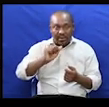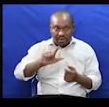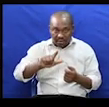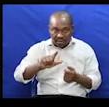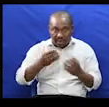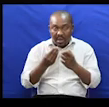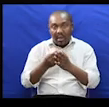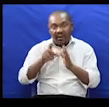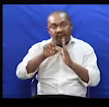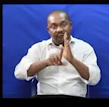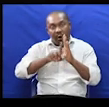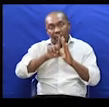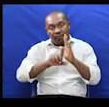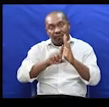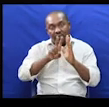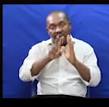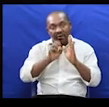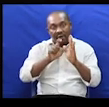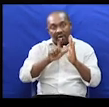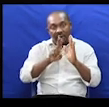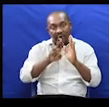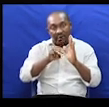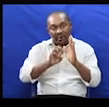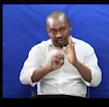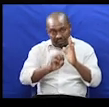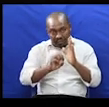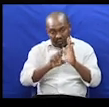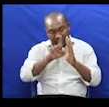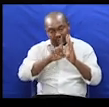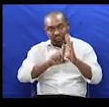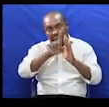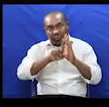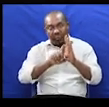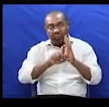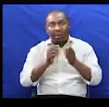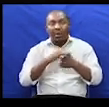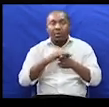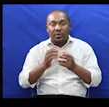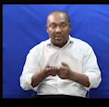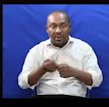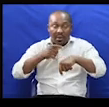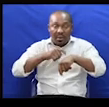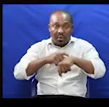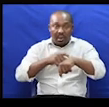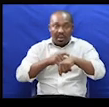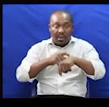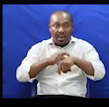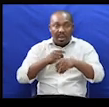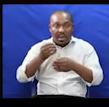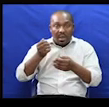used. Also in cubic centimeters. So when you record the data, you'll be starting with the